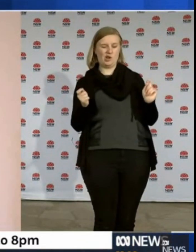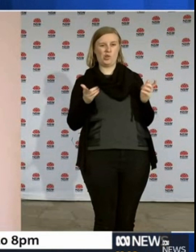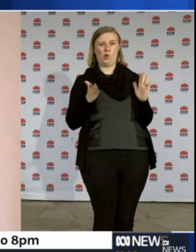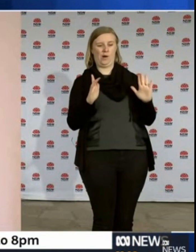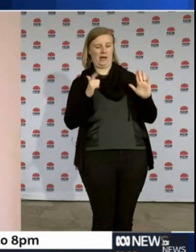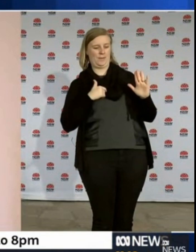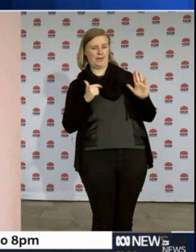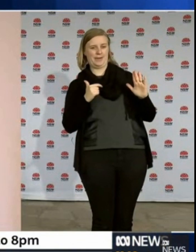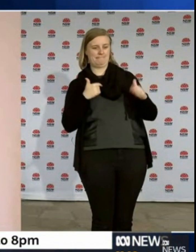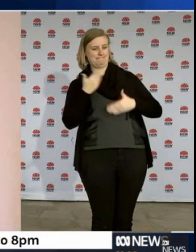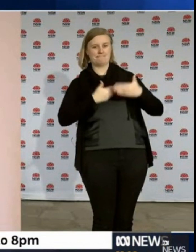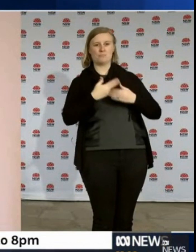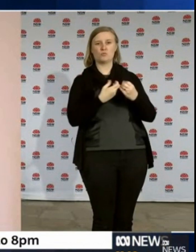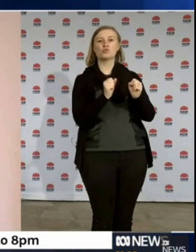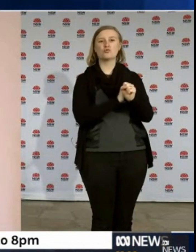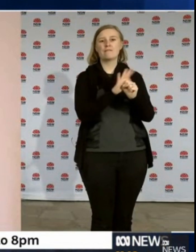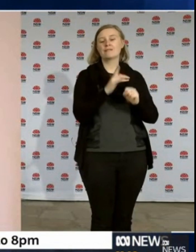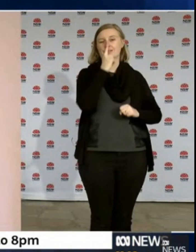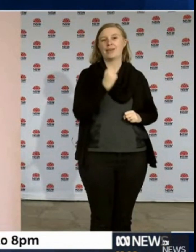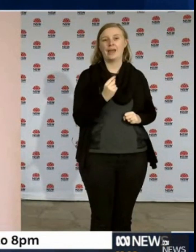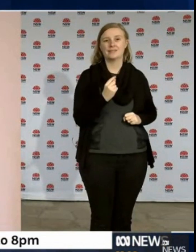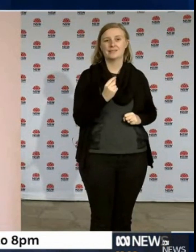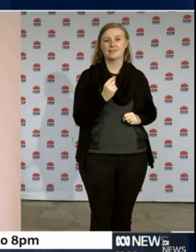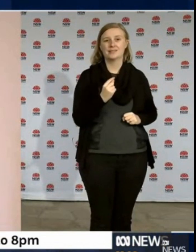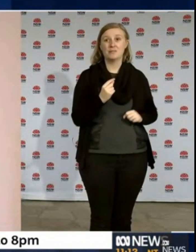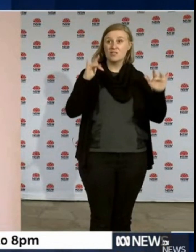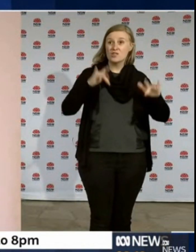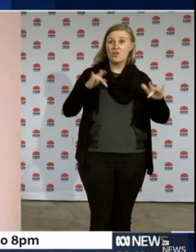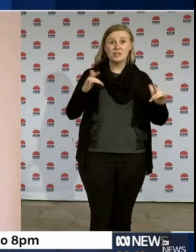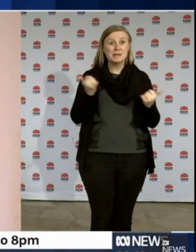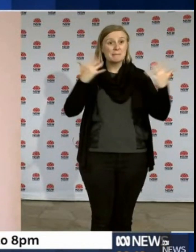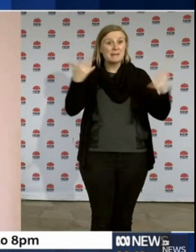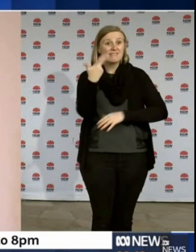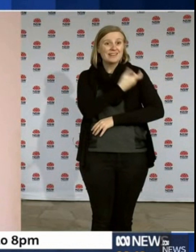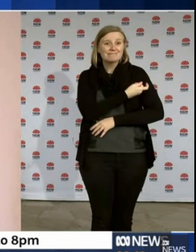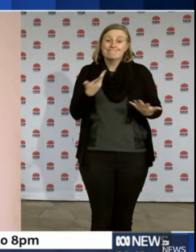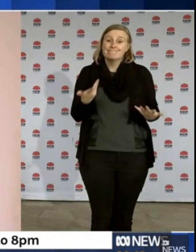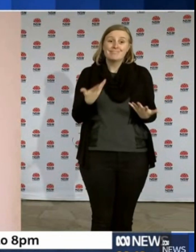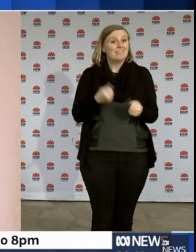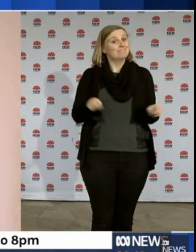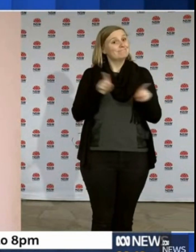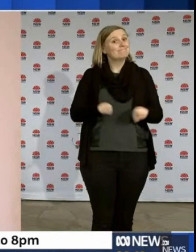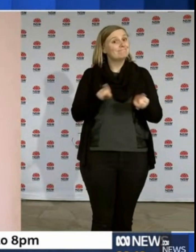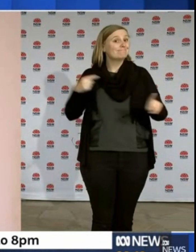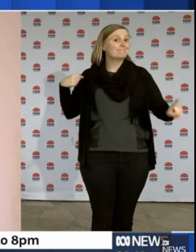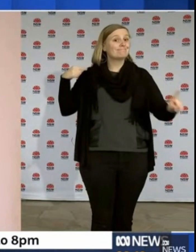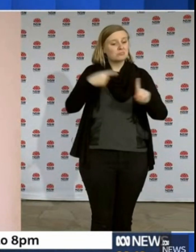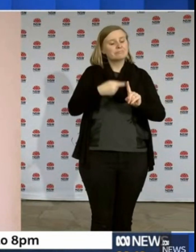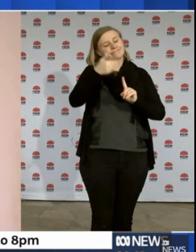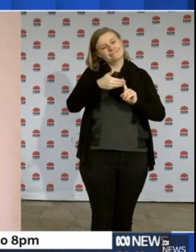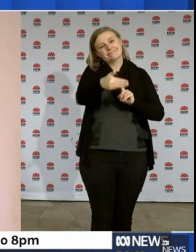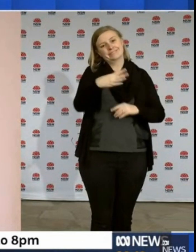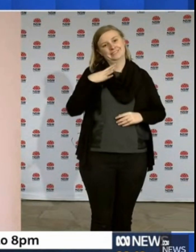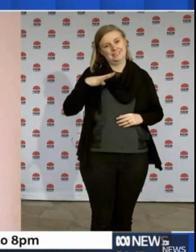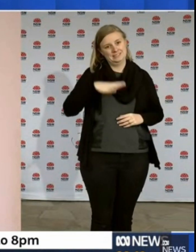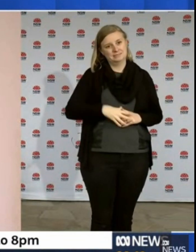are. Outbreaks are going to occur from time to time. Disruptions will continue until the vast majority is vaccinated. Now, previously we'd said